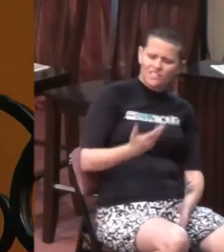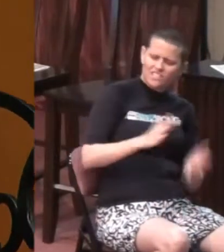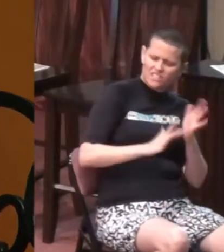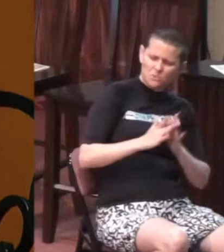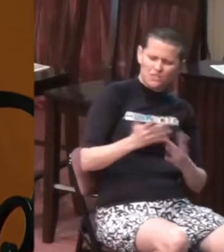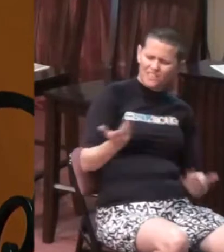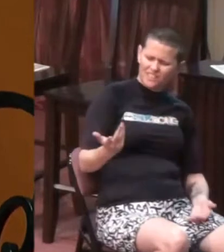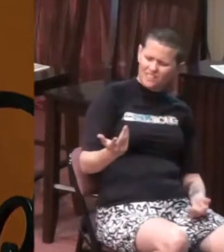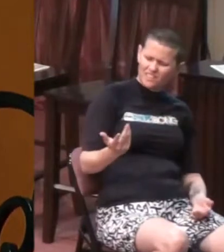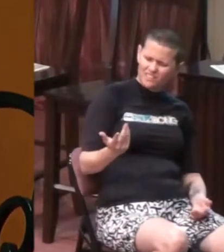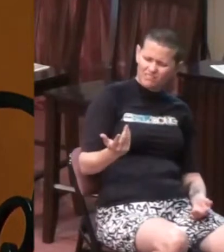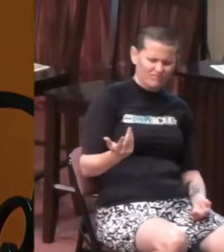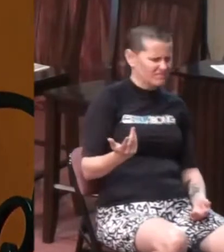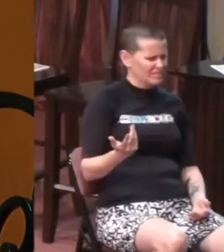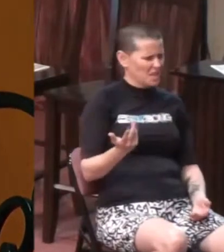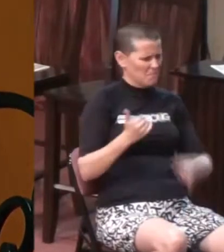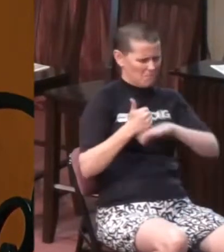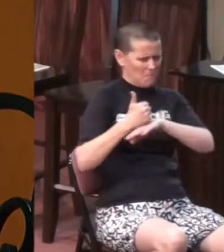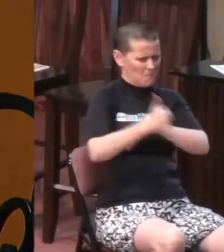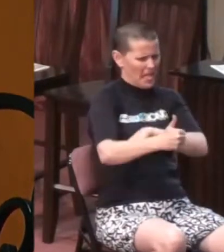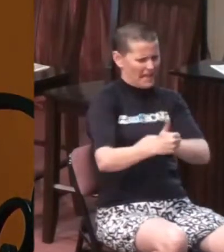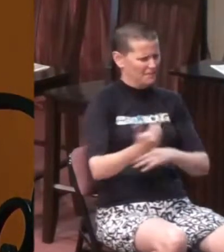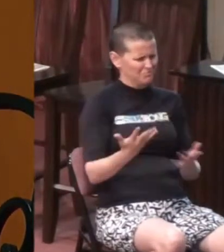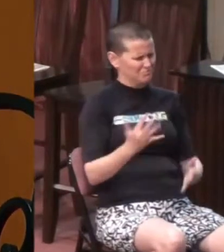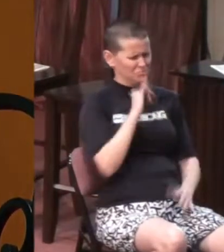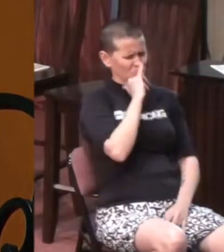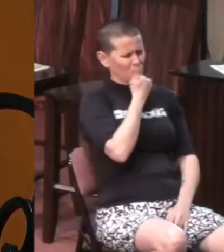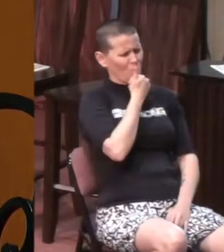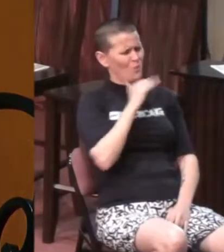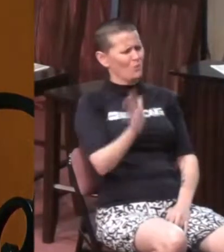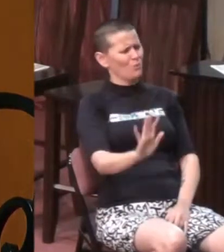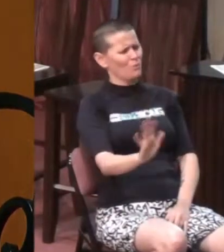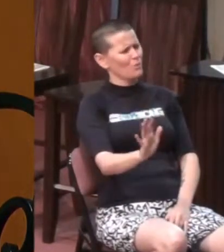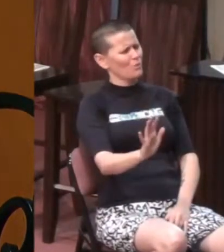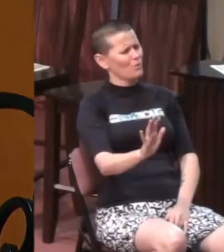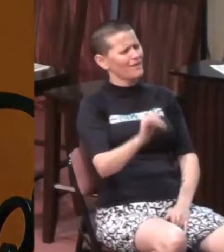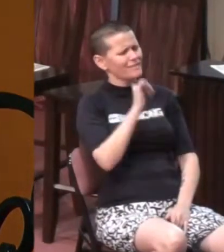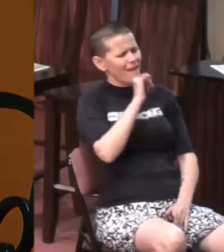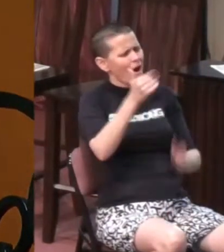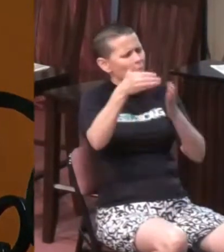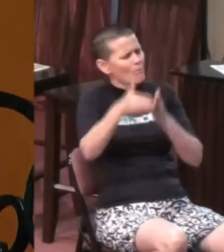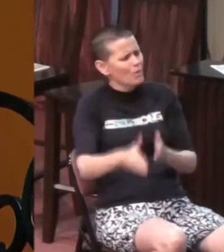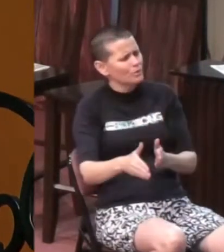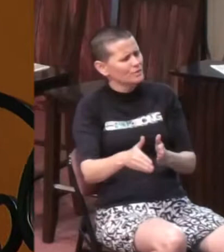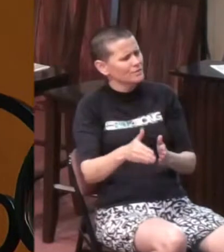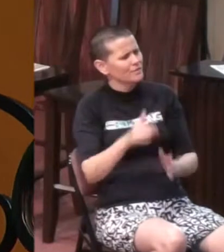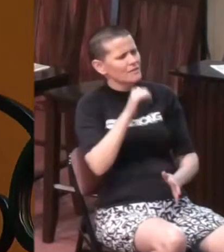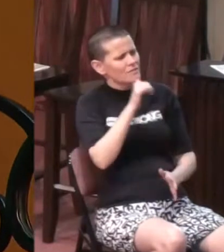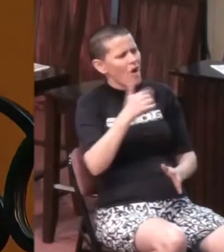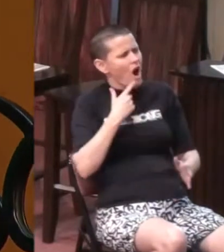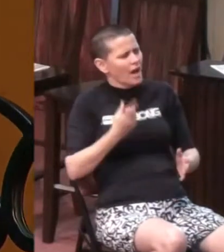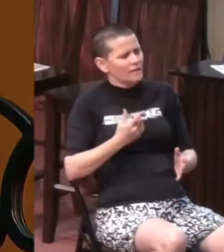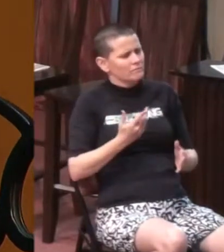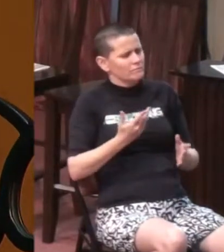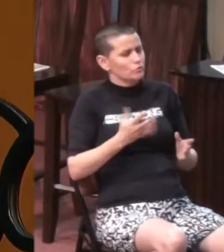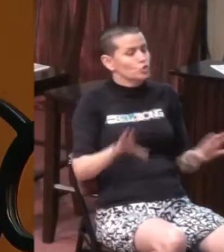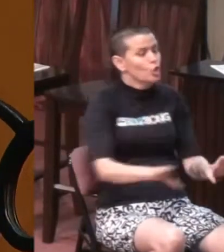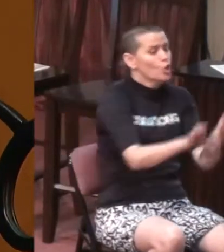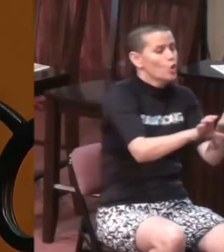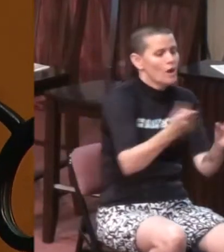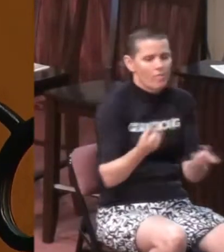such cause and effect here. Look instead for what God can do. We need